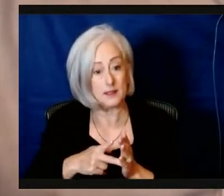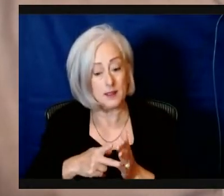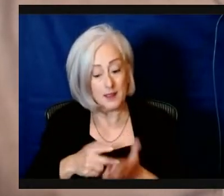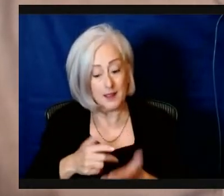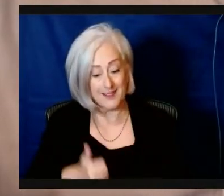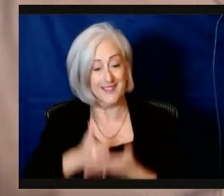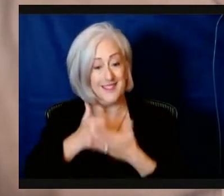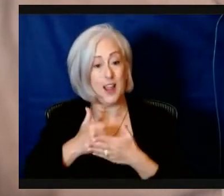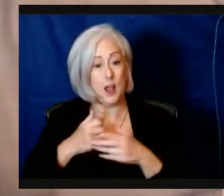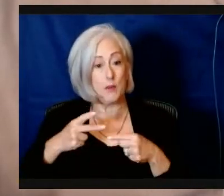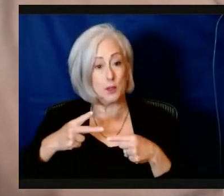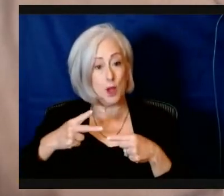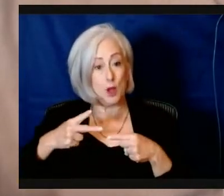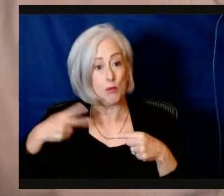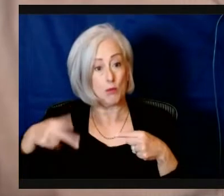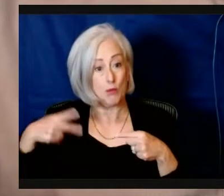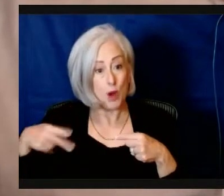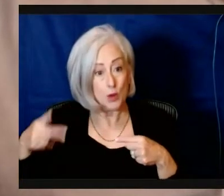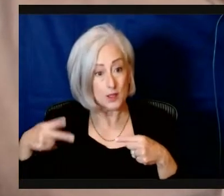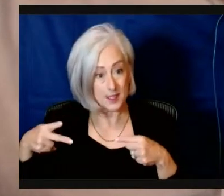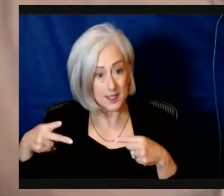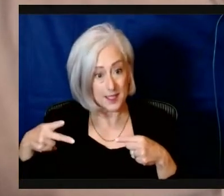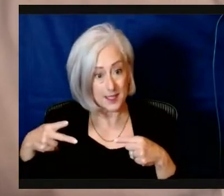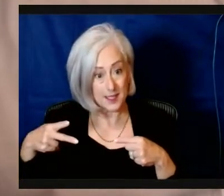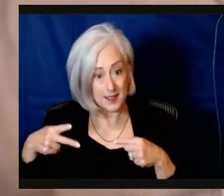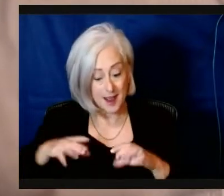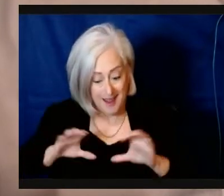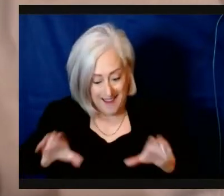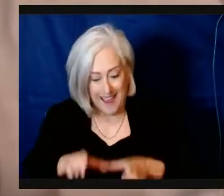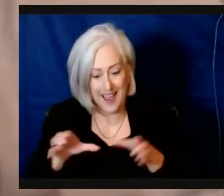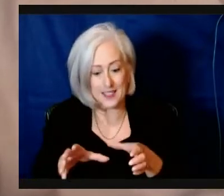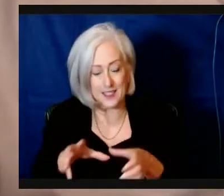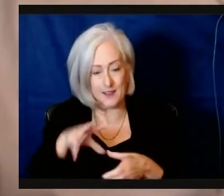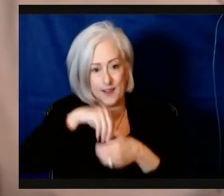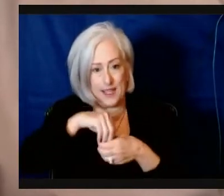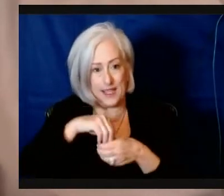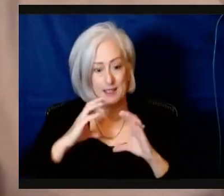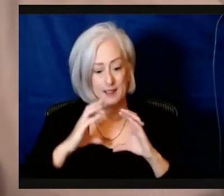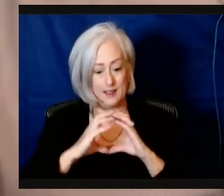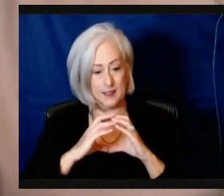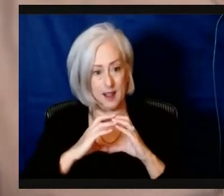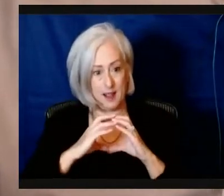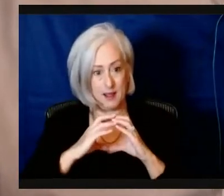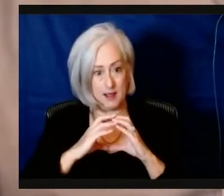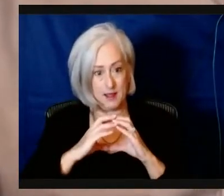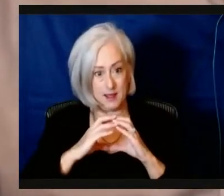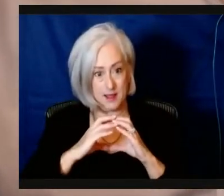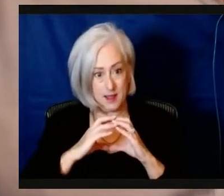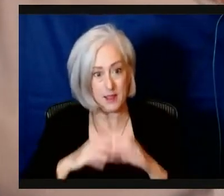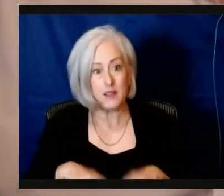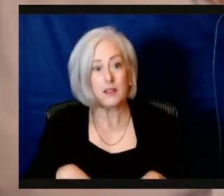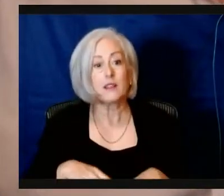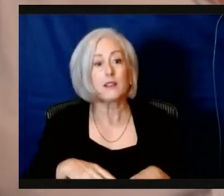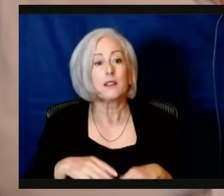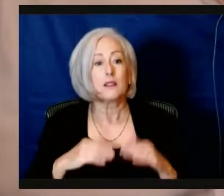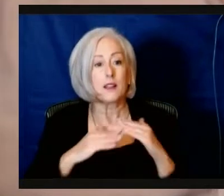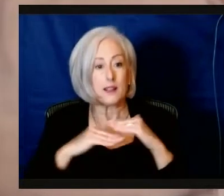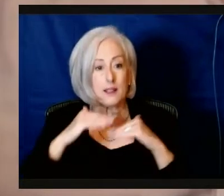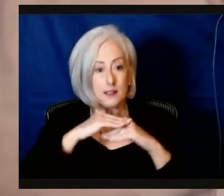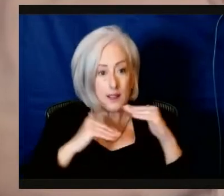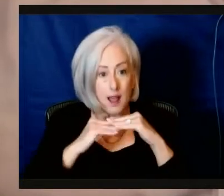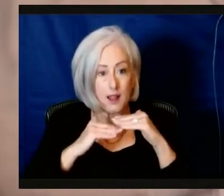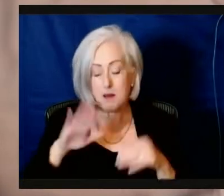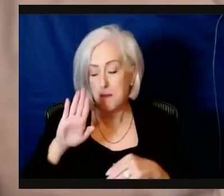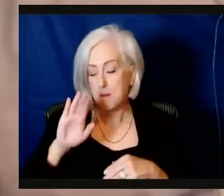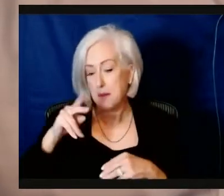proteins be activated within the cell. So for example, they scaffold MAP kinase and activate MAP kinases, but